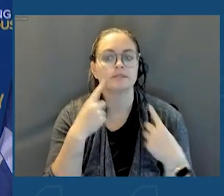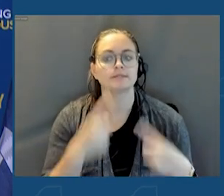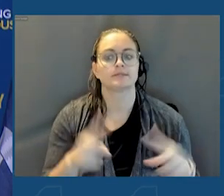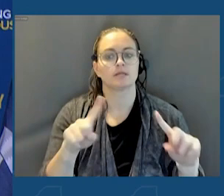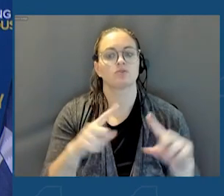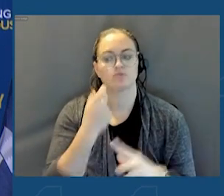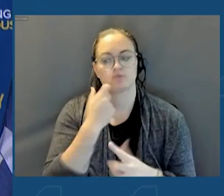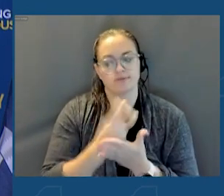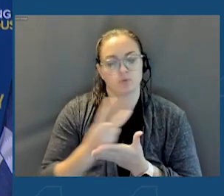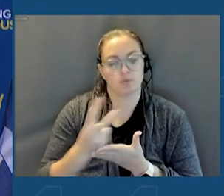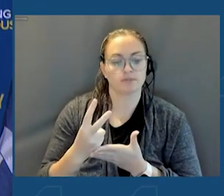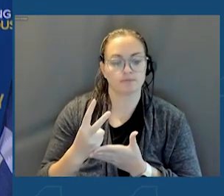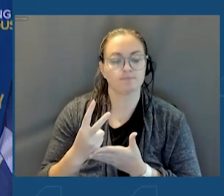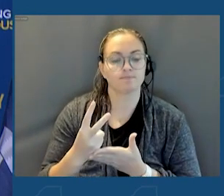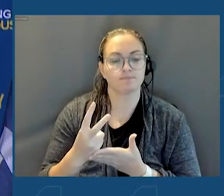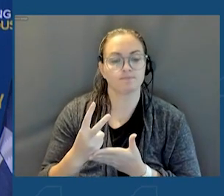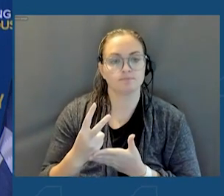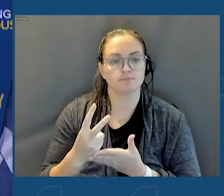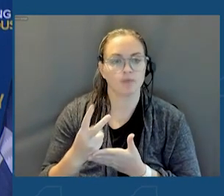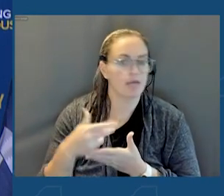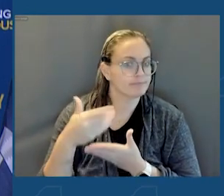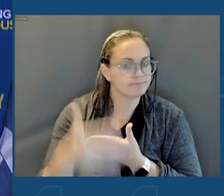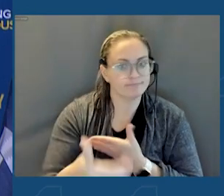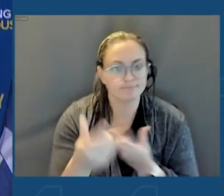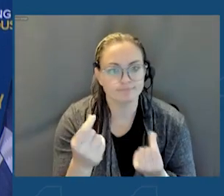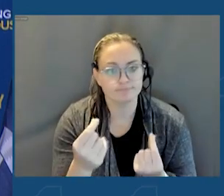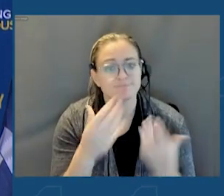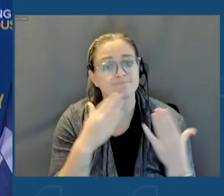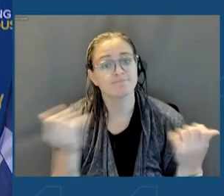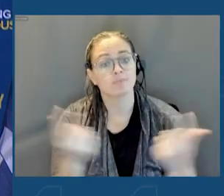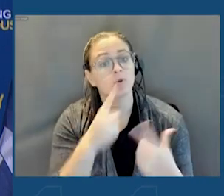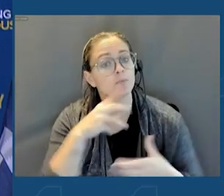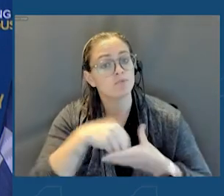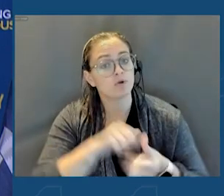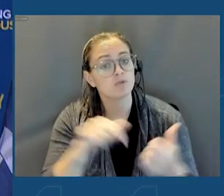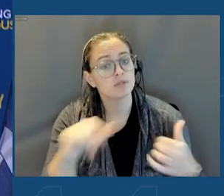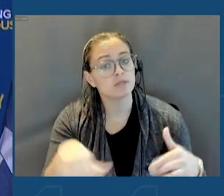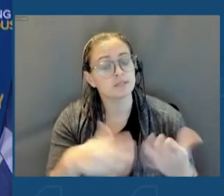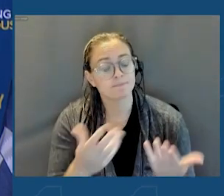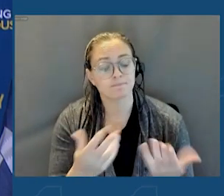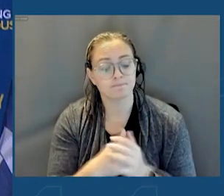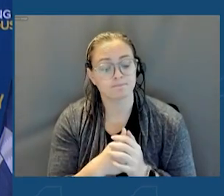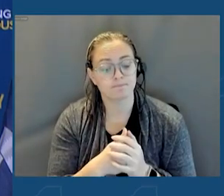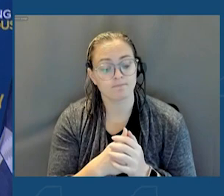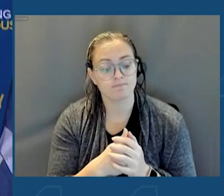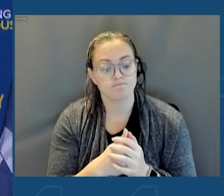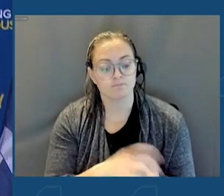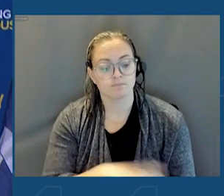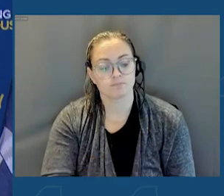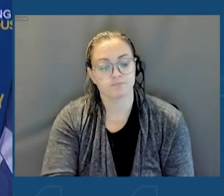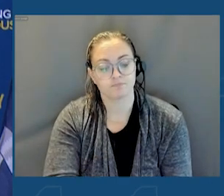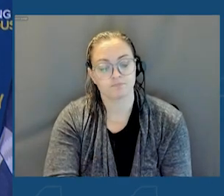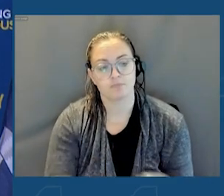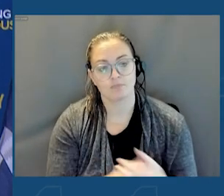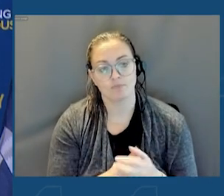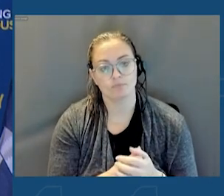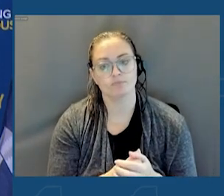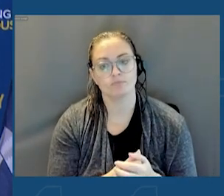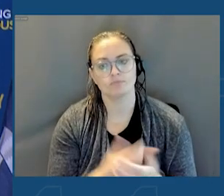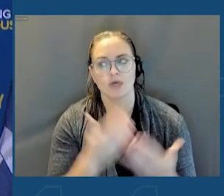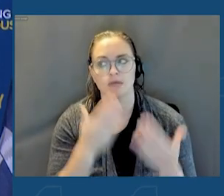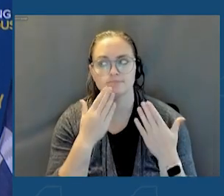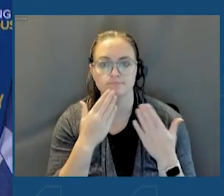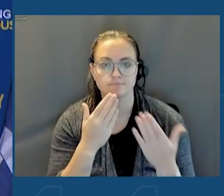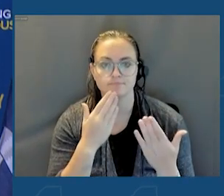2 weeks, but where we're going next. And I want to thank everyone who's been involved in this. And I want to give my gratitude